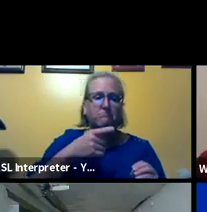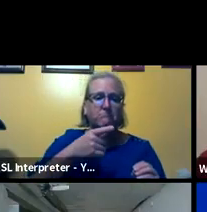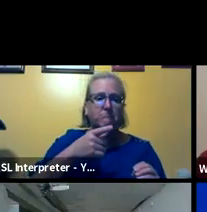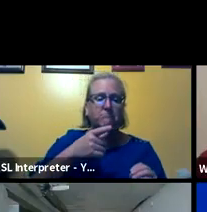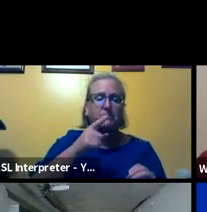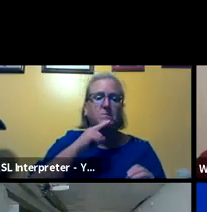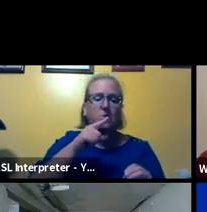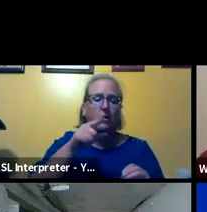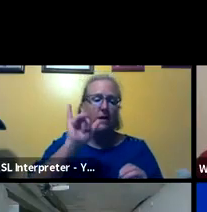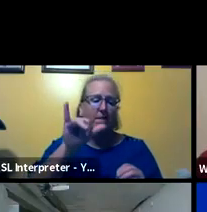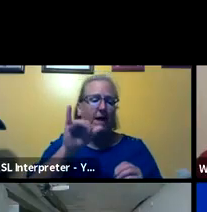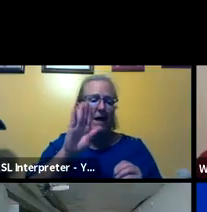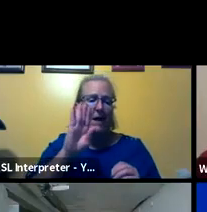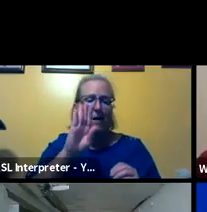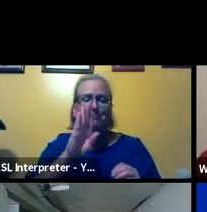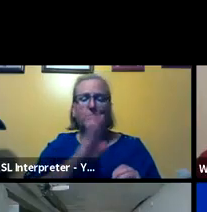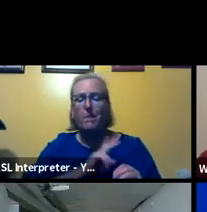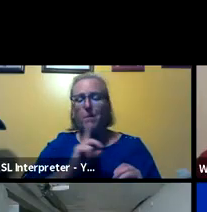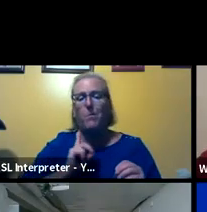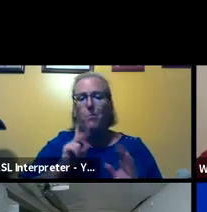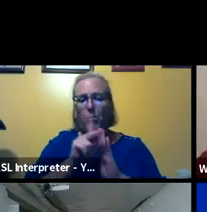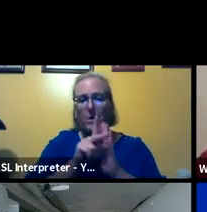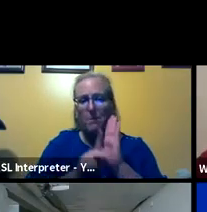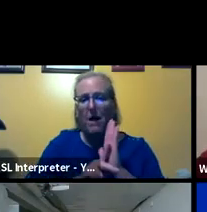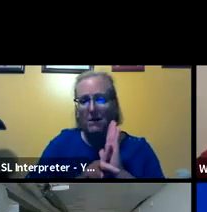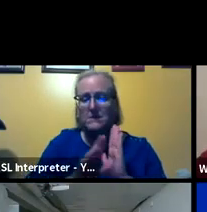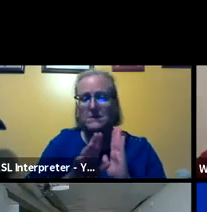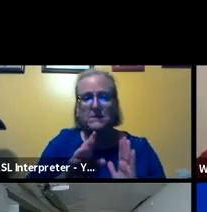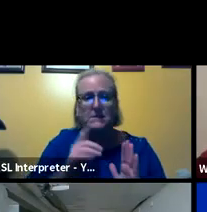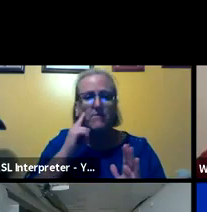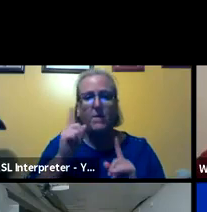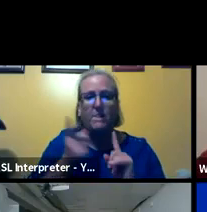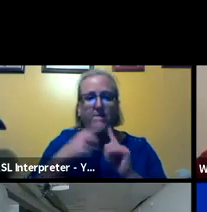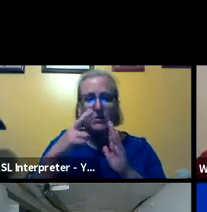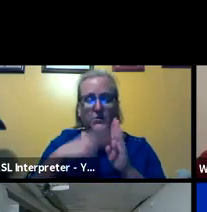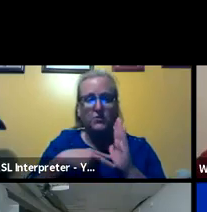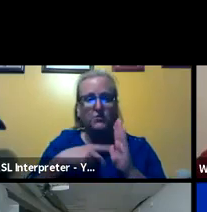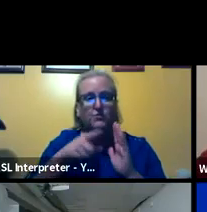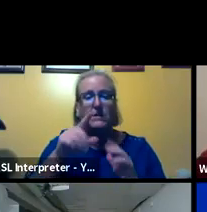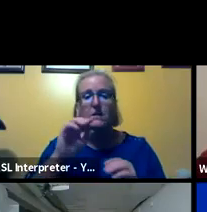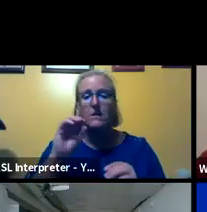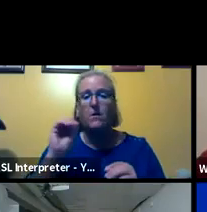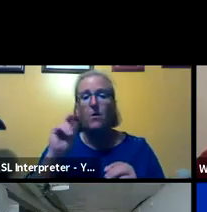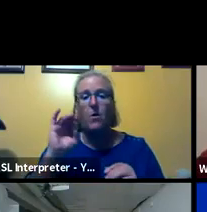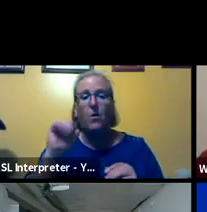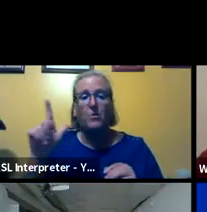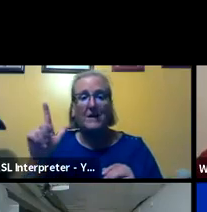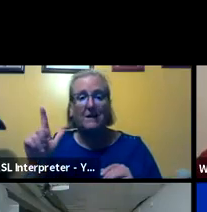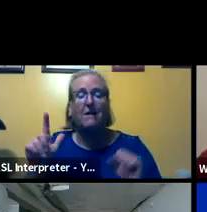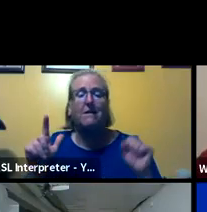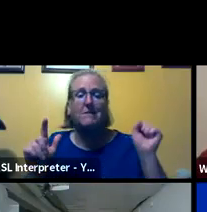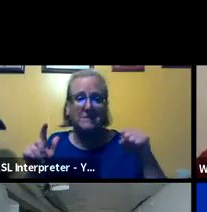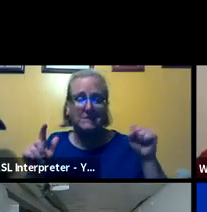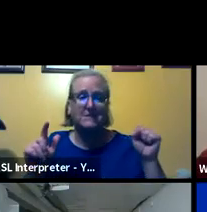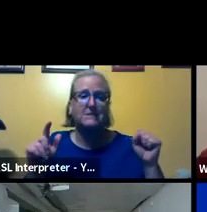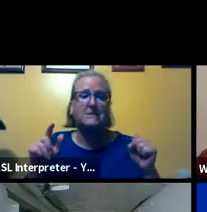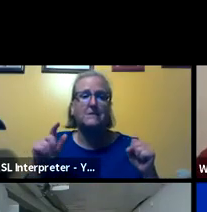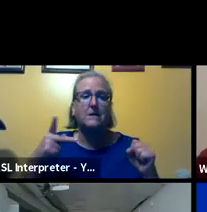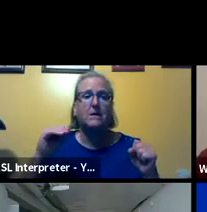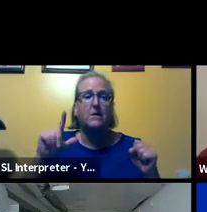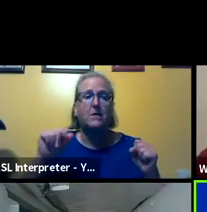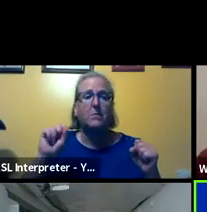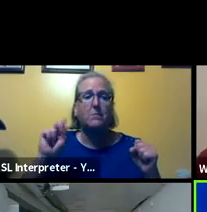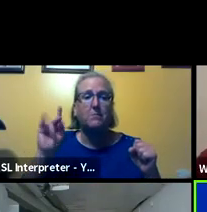board policy 01.20 as a first read. Dr. O'Neill? Claire O'Neill, yes. Mr.